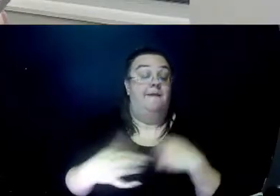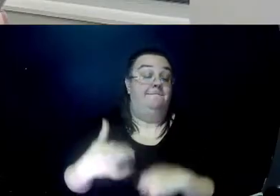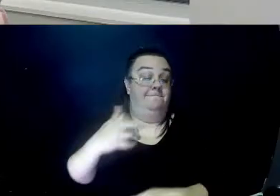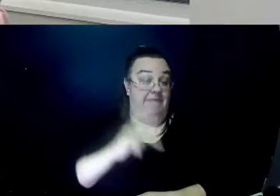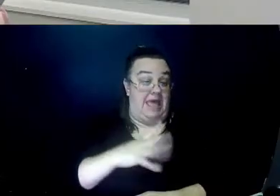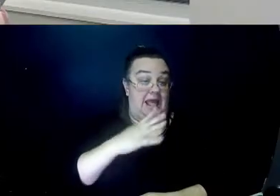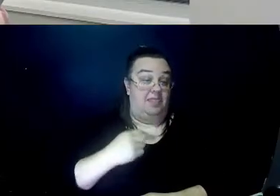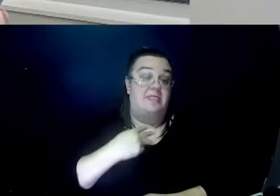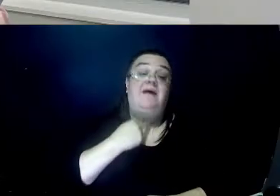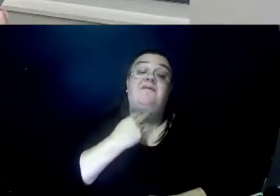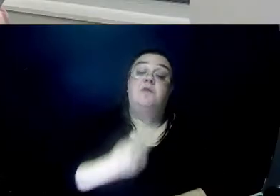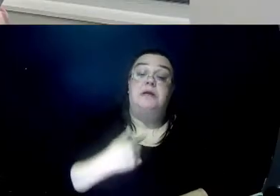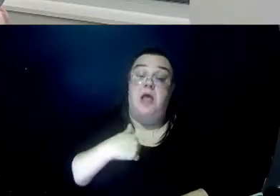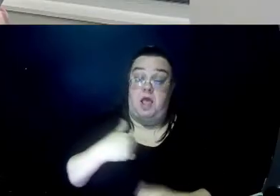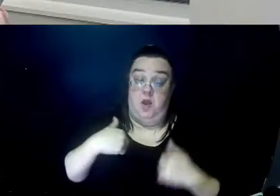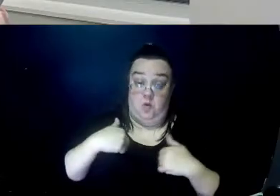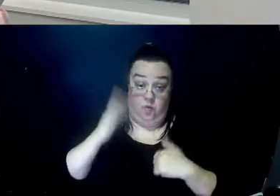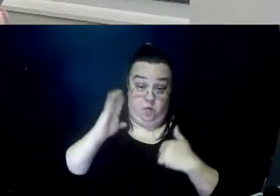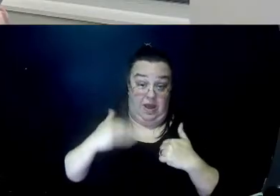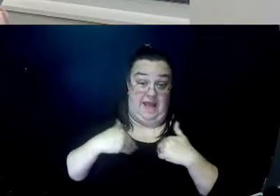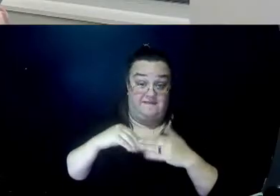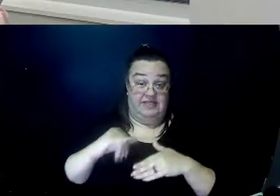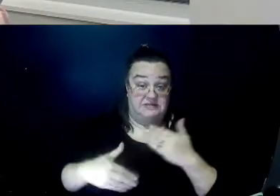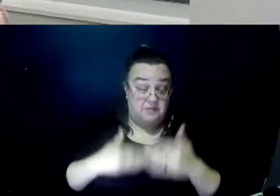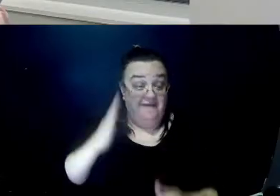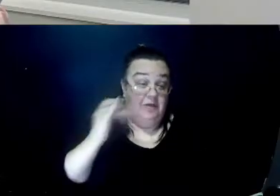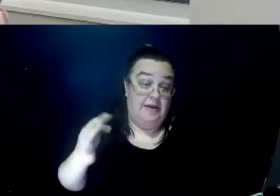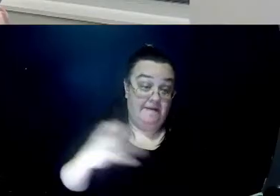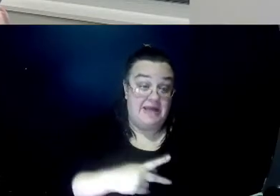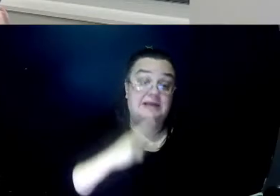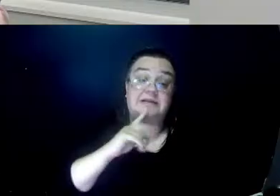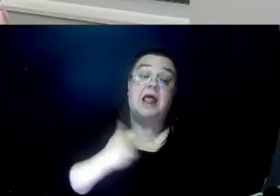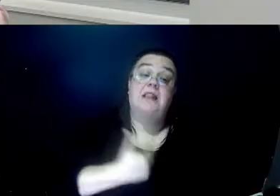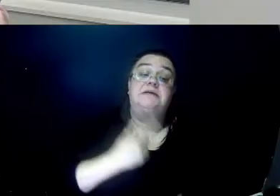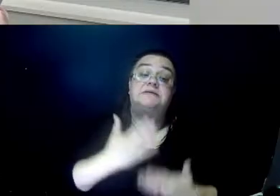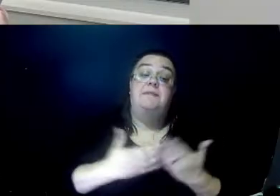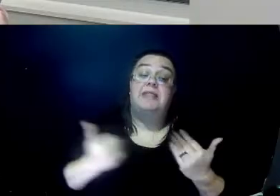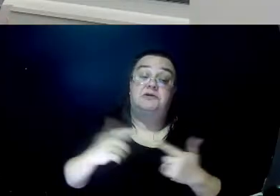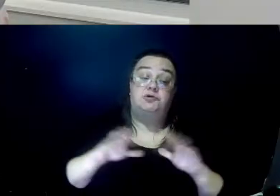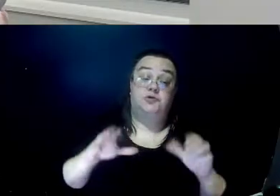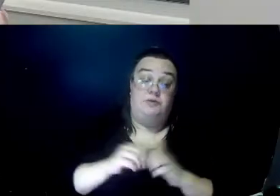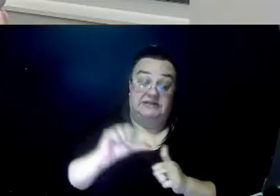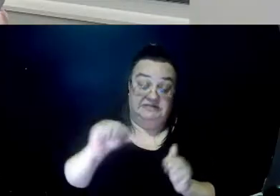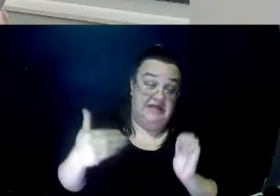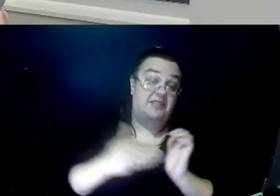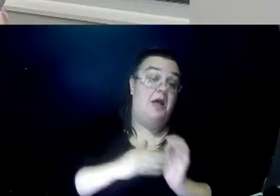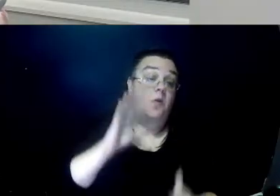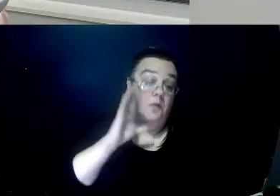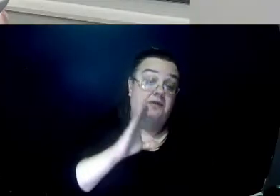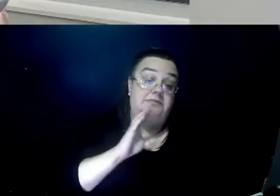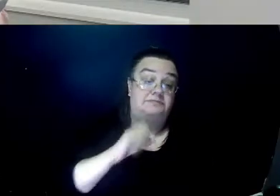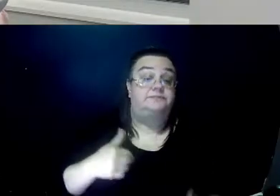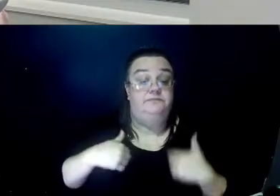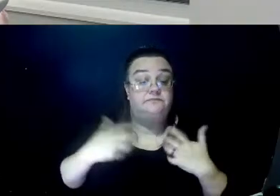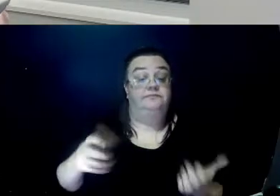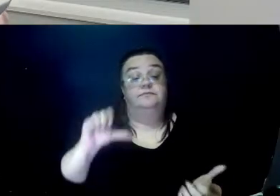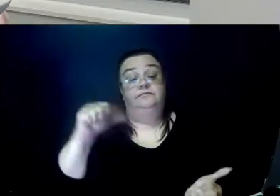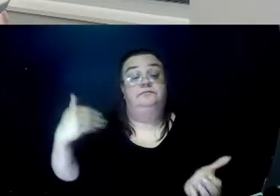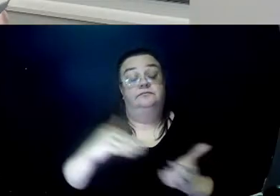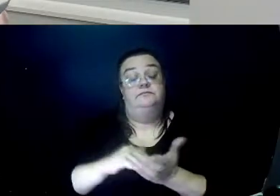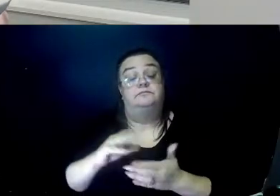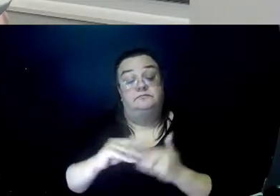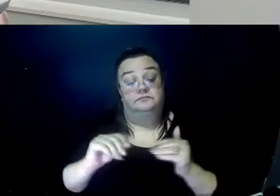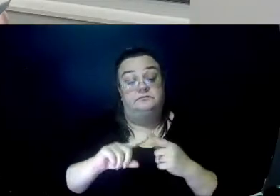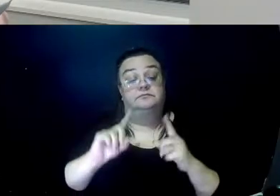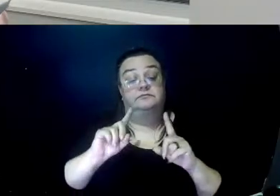voice that I'll have in this process, if you come back saying, tell us something else to do with the 10,000, will be, I want $10,000 to